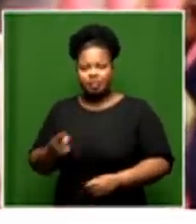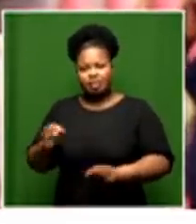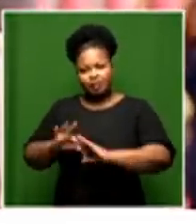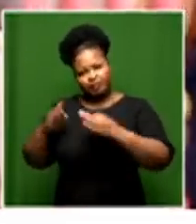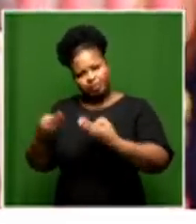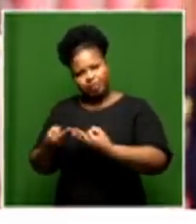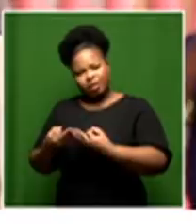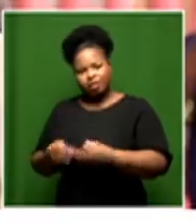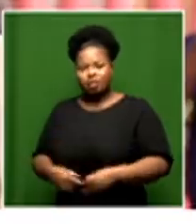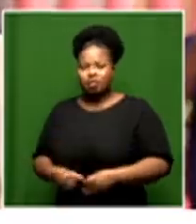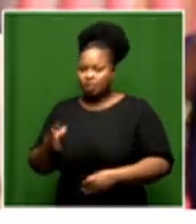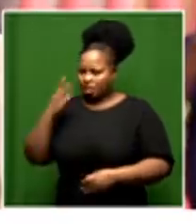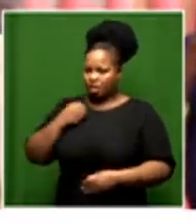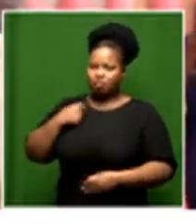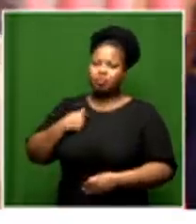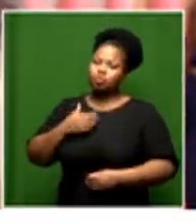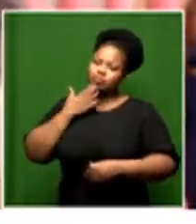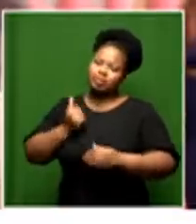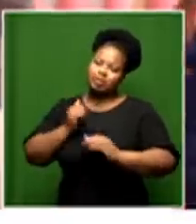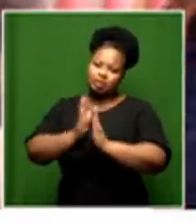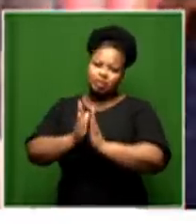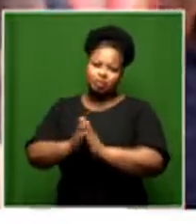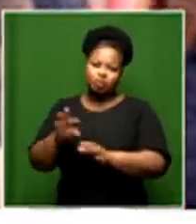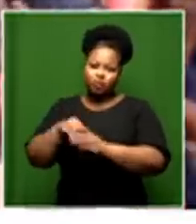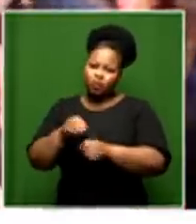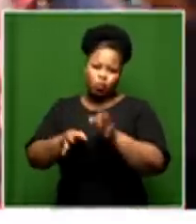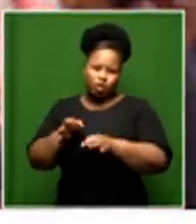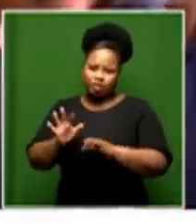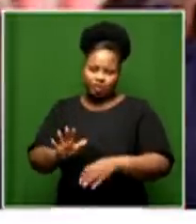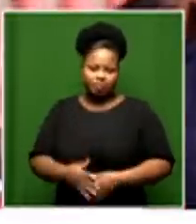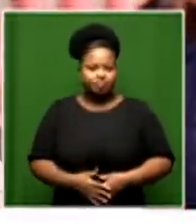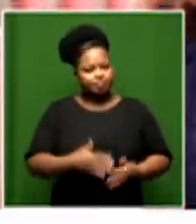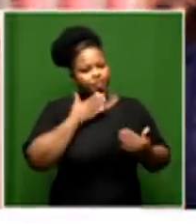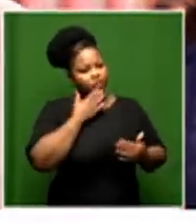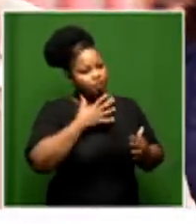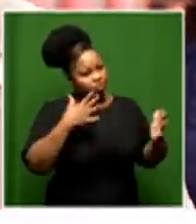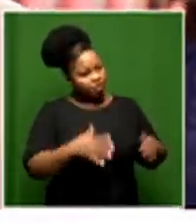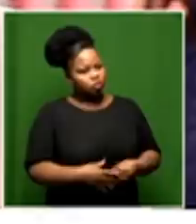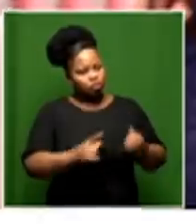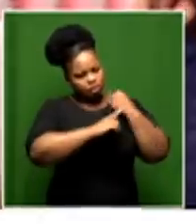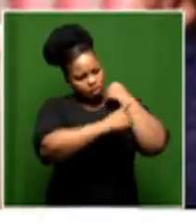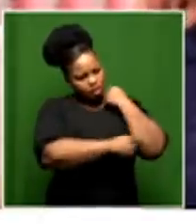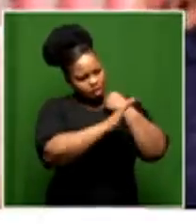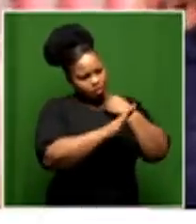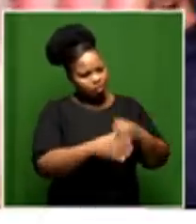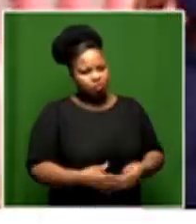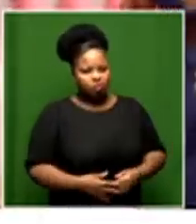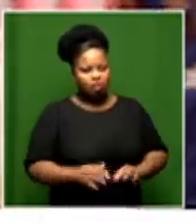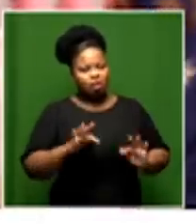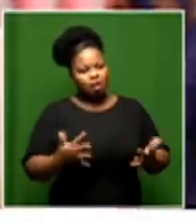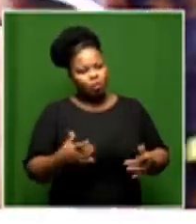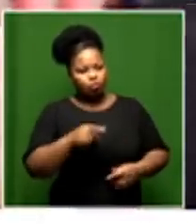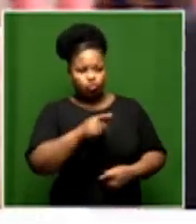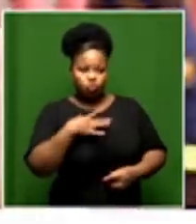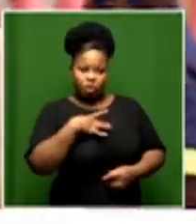the family asked me to humbly request it. Thank you. No. Thank you very much, sir. Just lastly, how would you like Babu